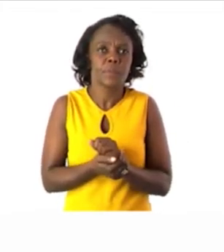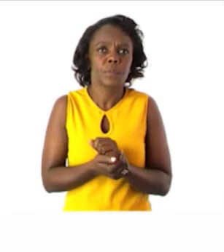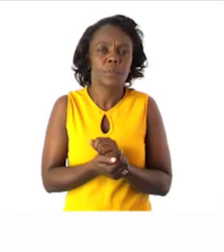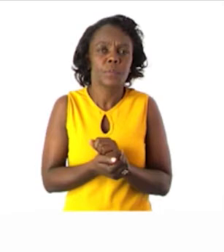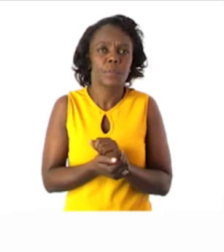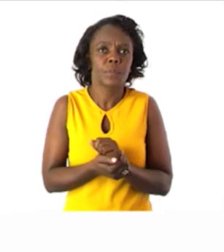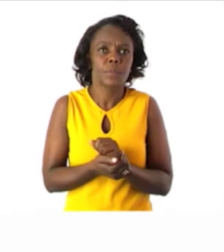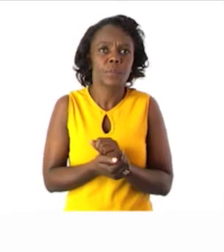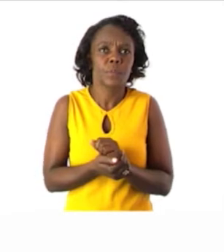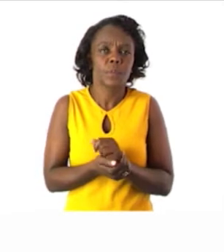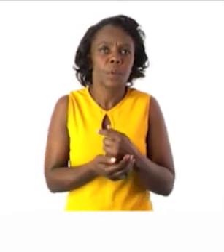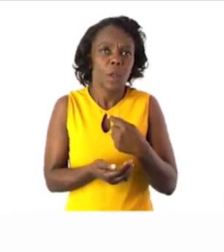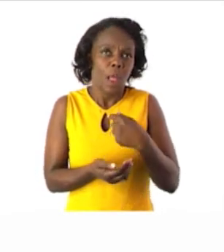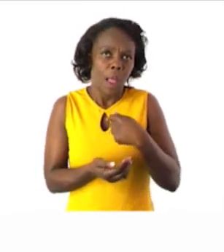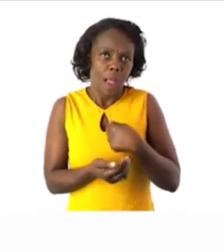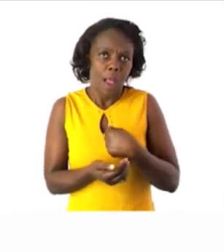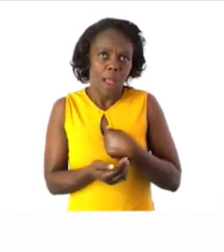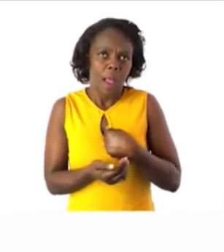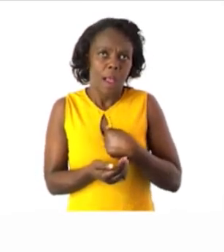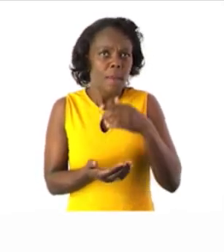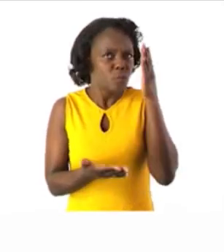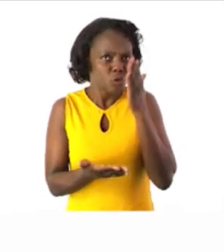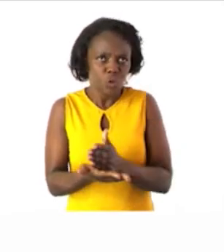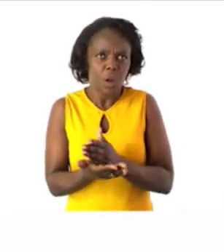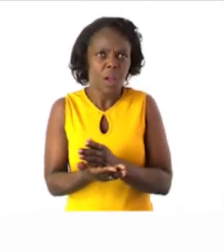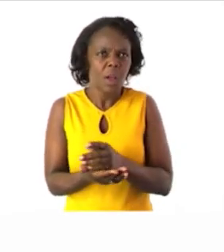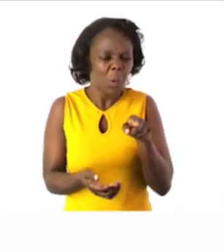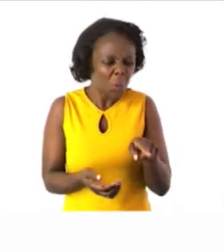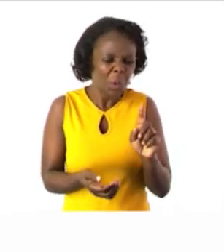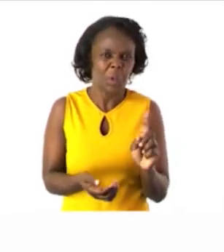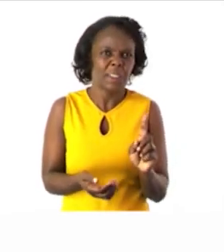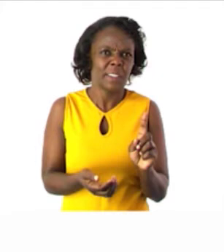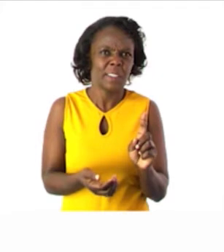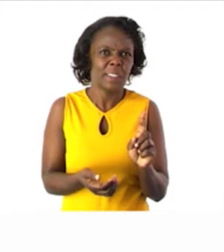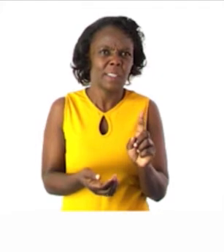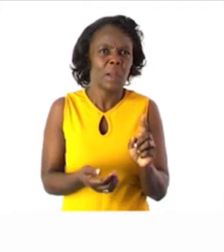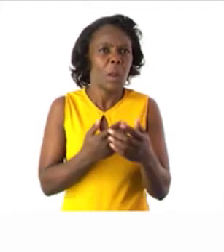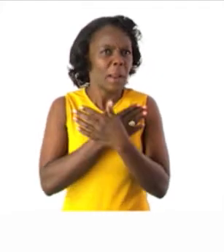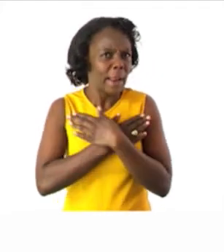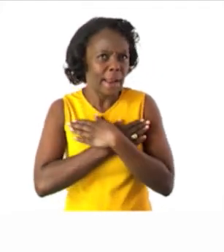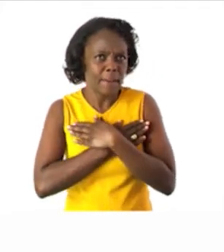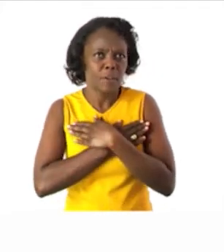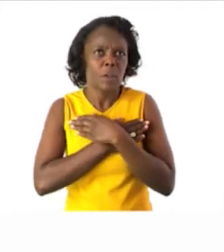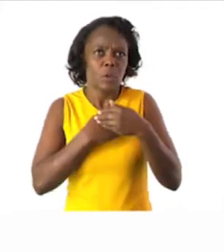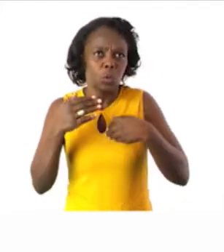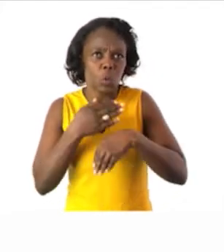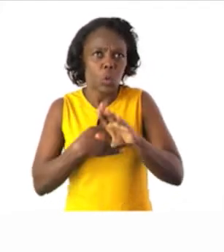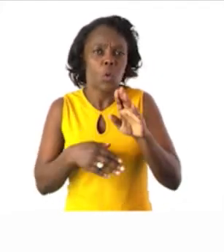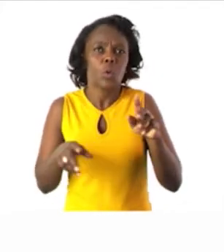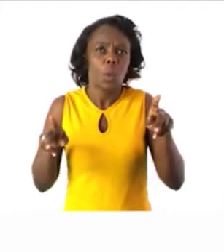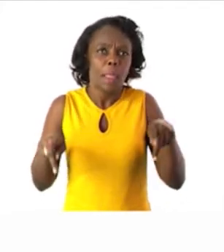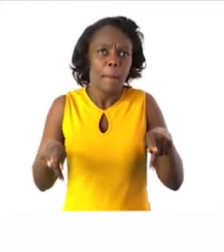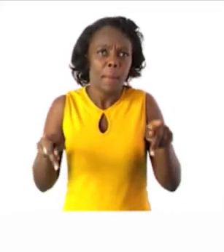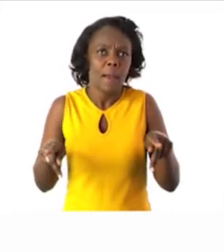correct words. The first one, I'm sure would love to go to the park with me.